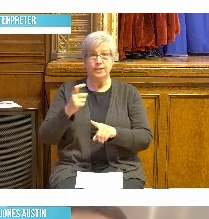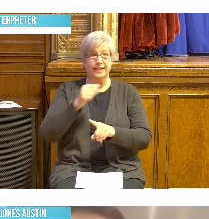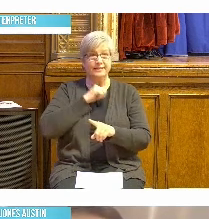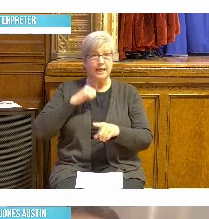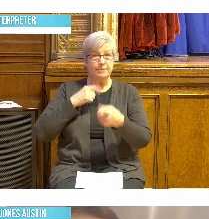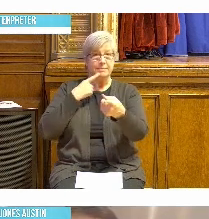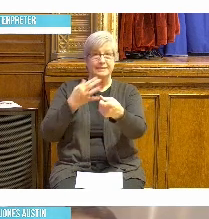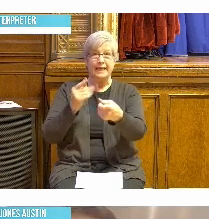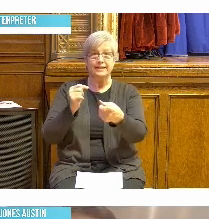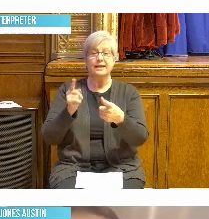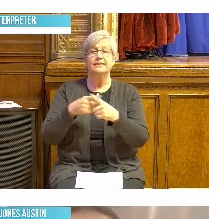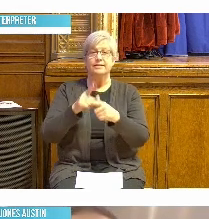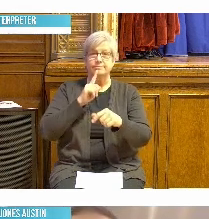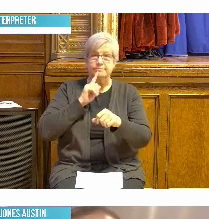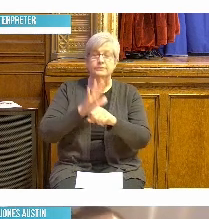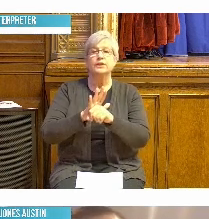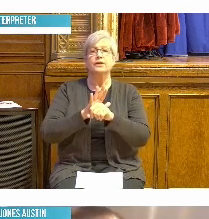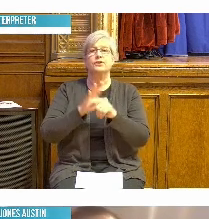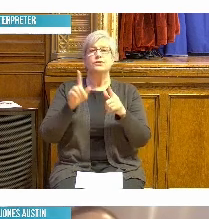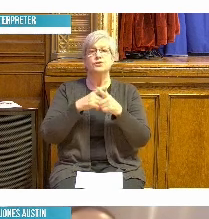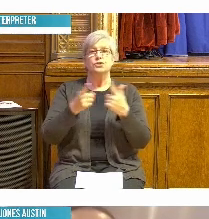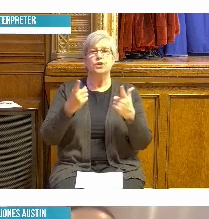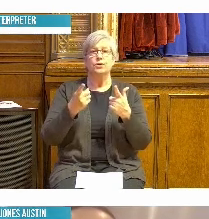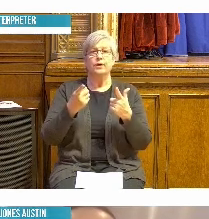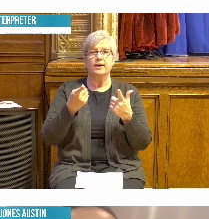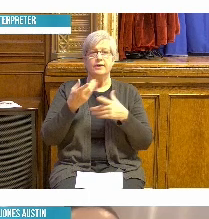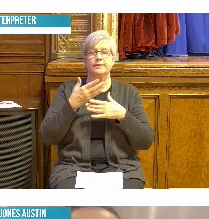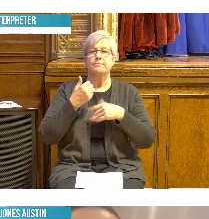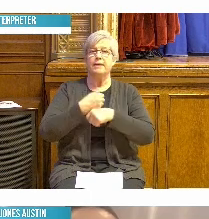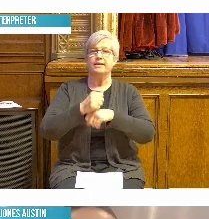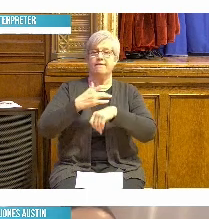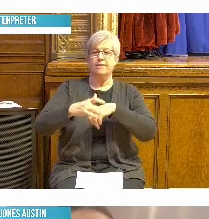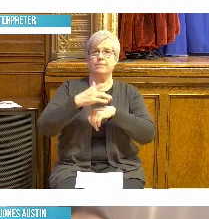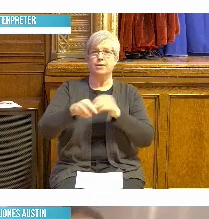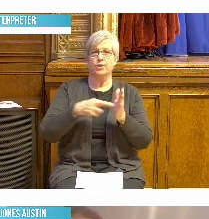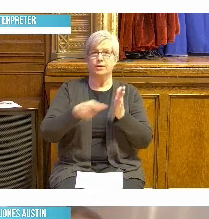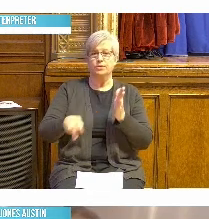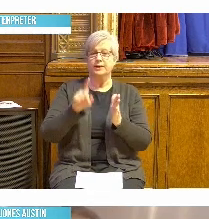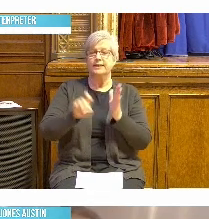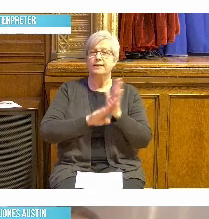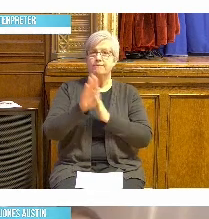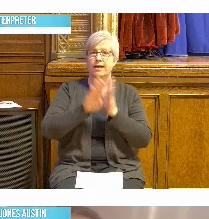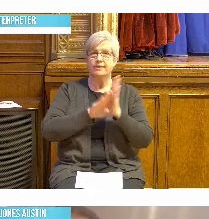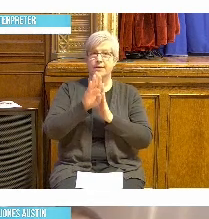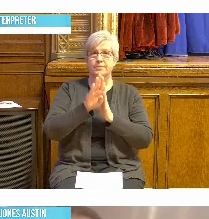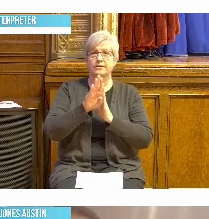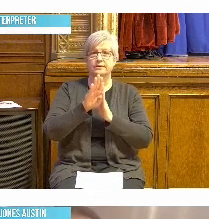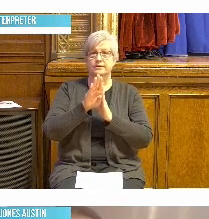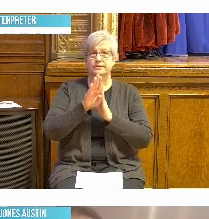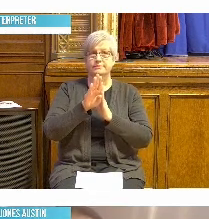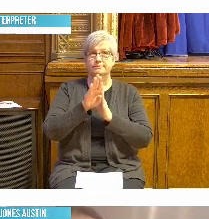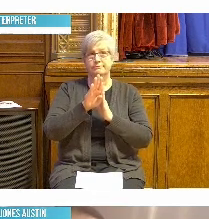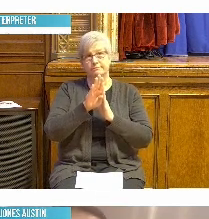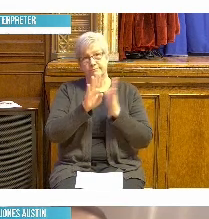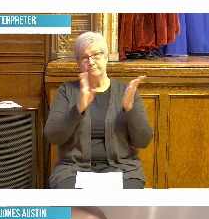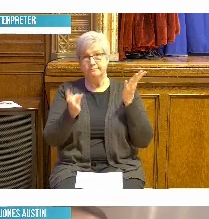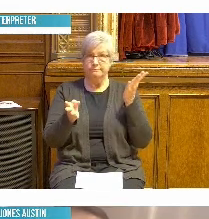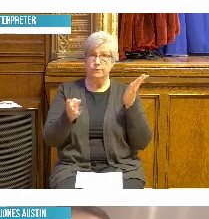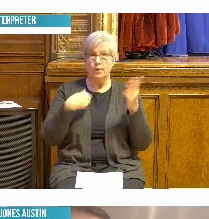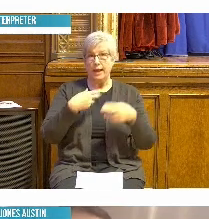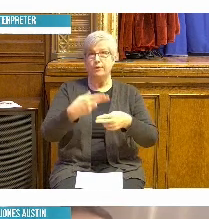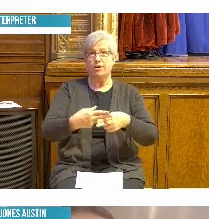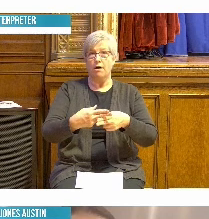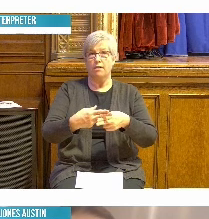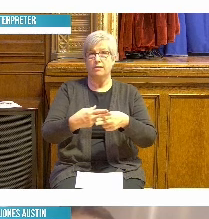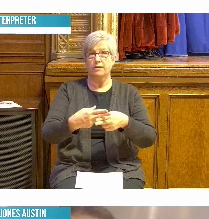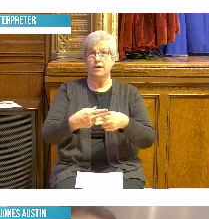say, to bring forth those resources we need to develop, I guess what I would say